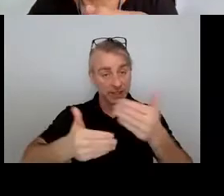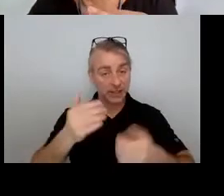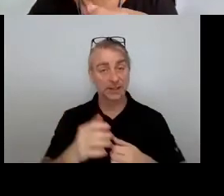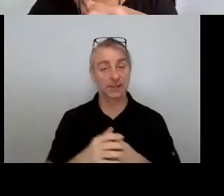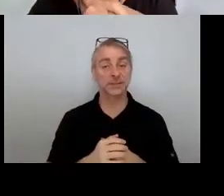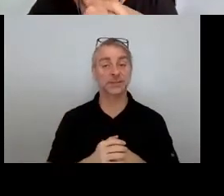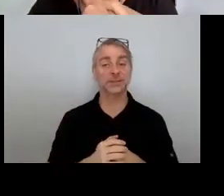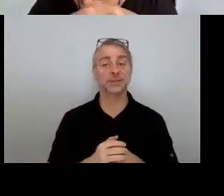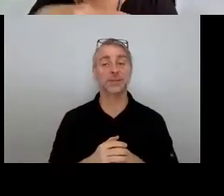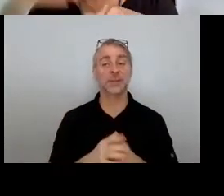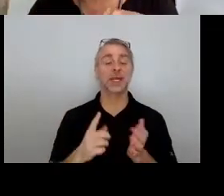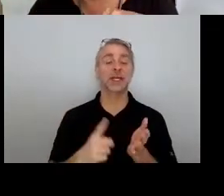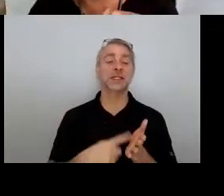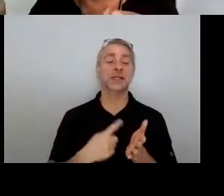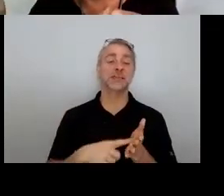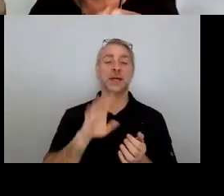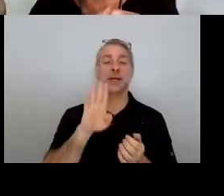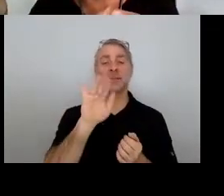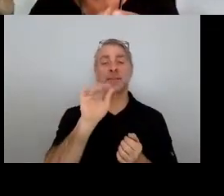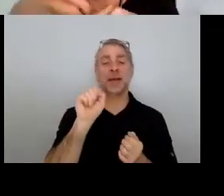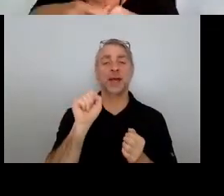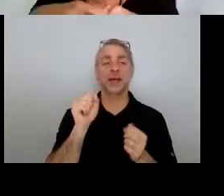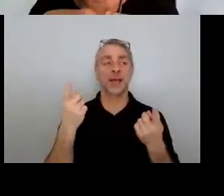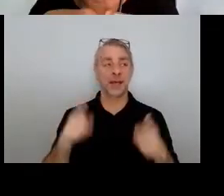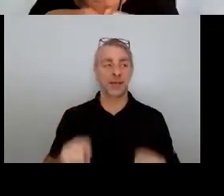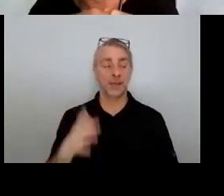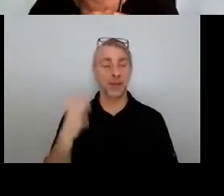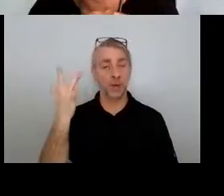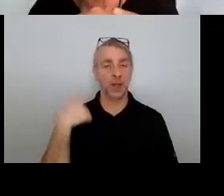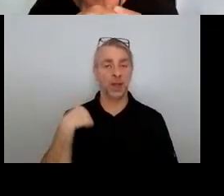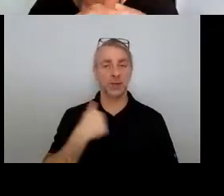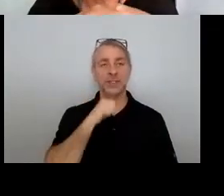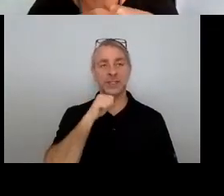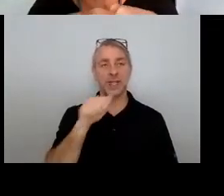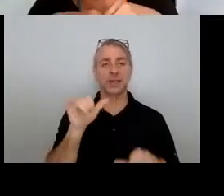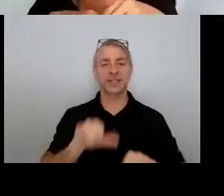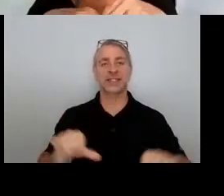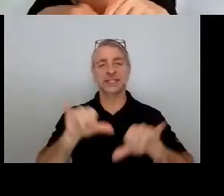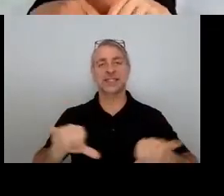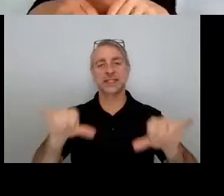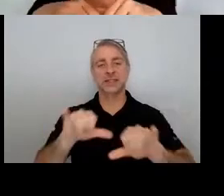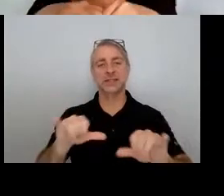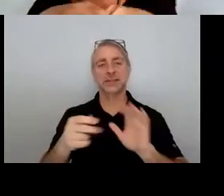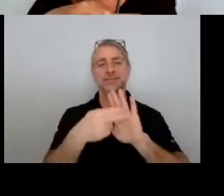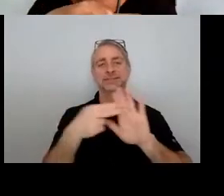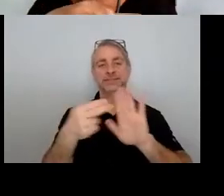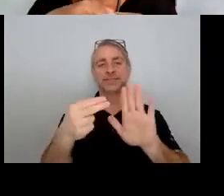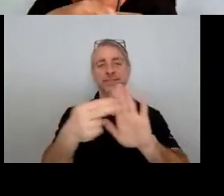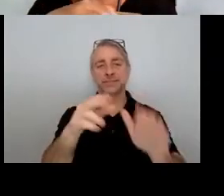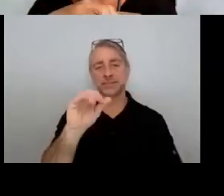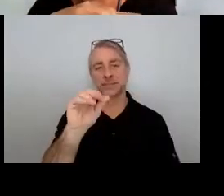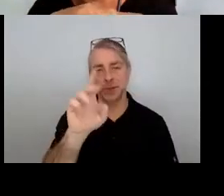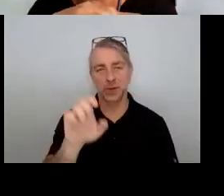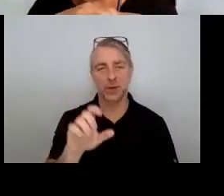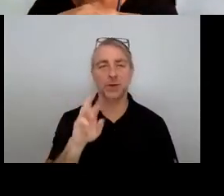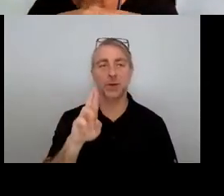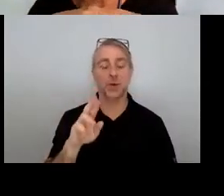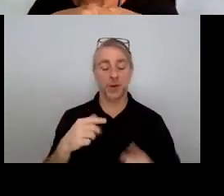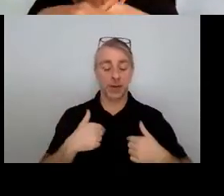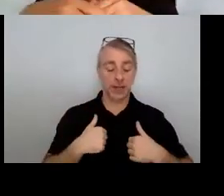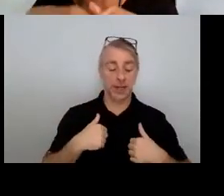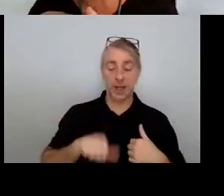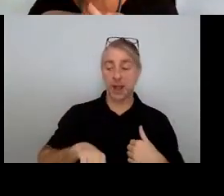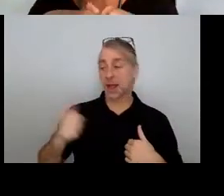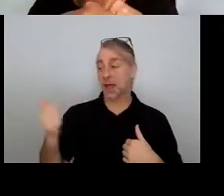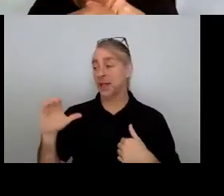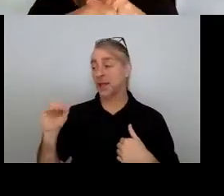coding process through an inconsistent application of our codes or inconsistencies across coders. And